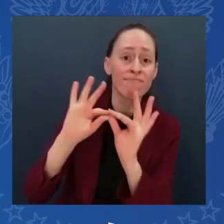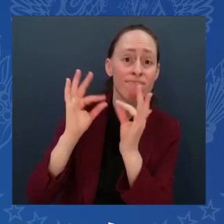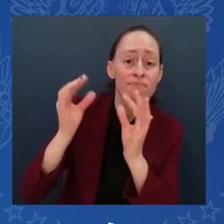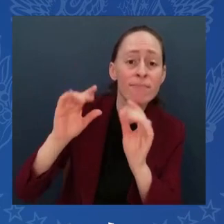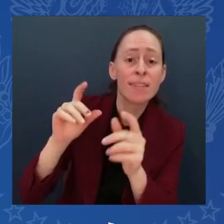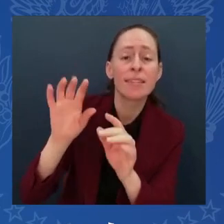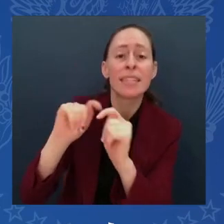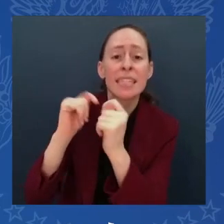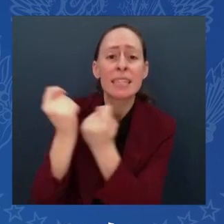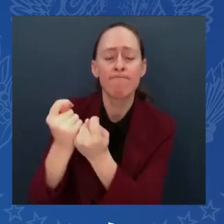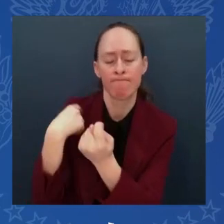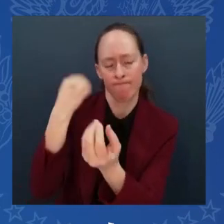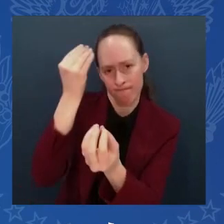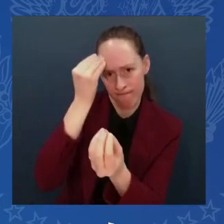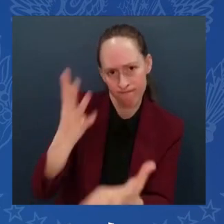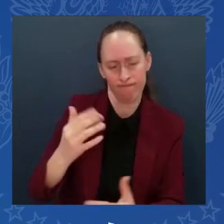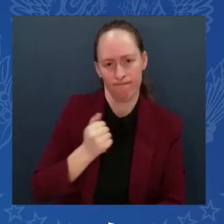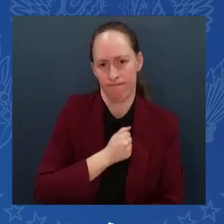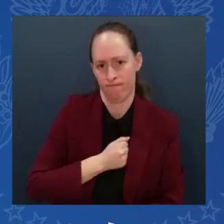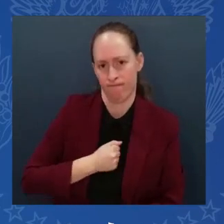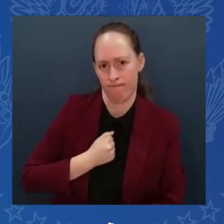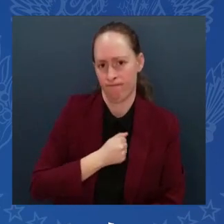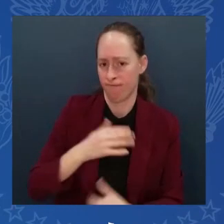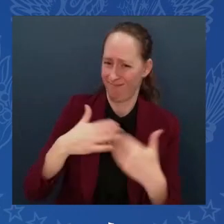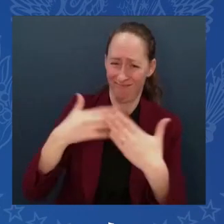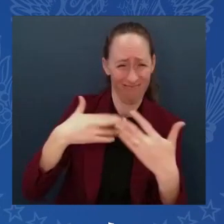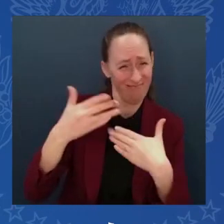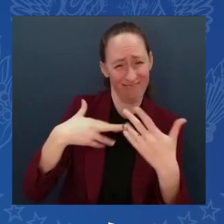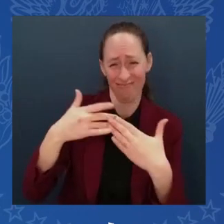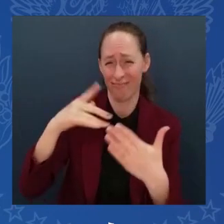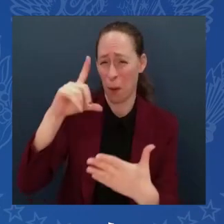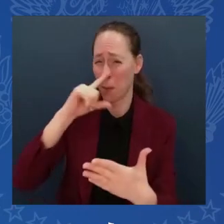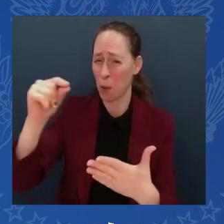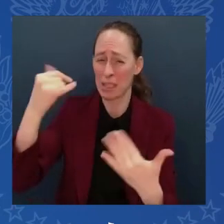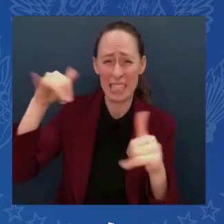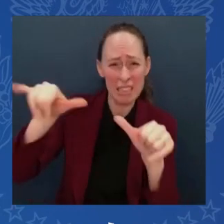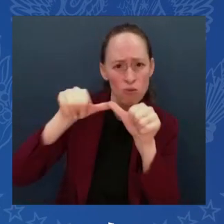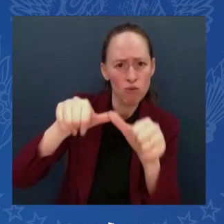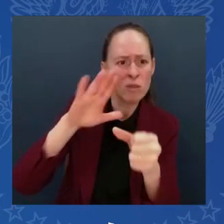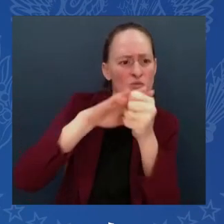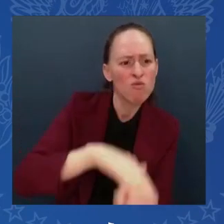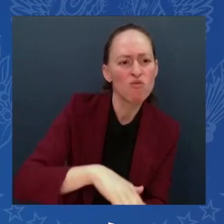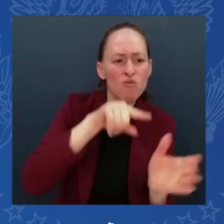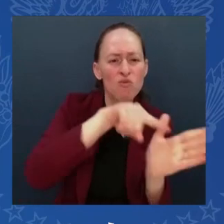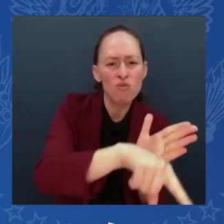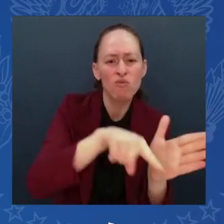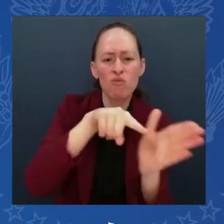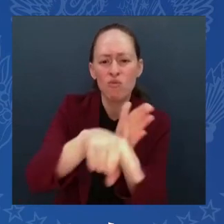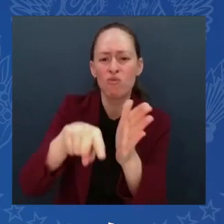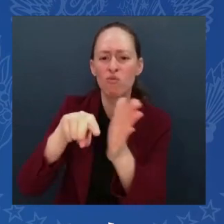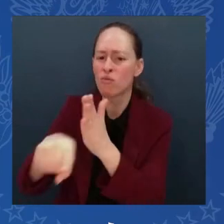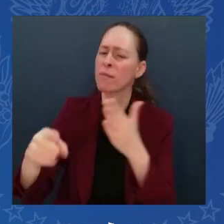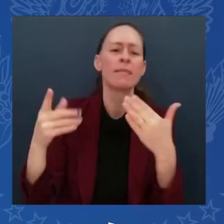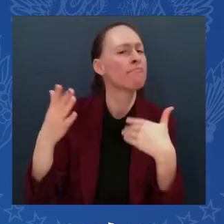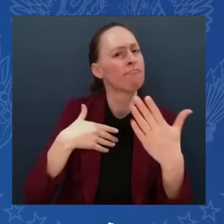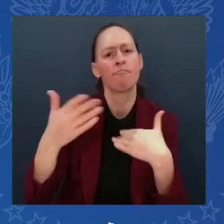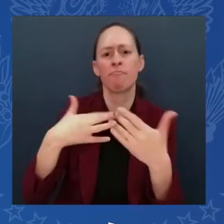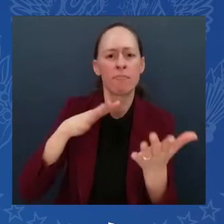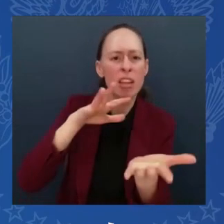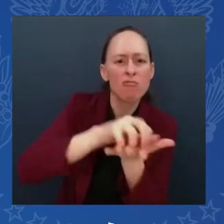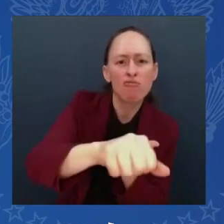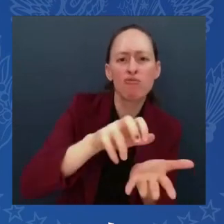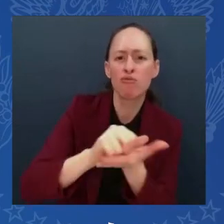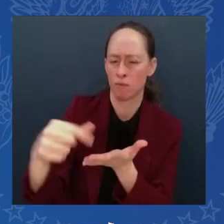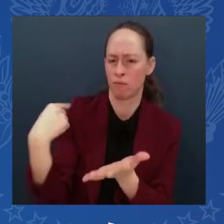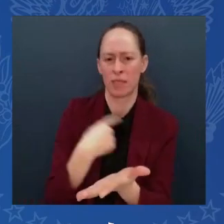opposition, and most of all to his family, especially to his wife, his daughter, and his son, who've already sacrificed so much